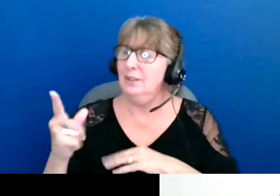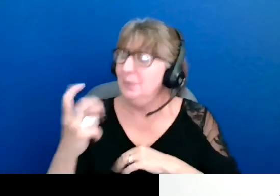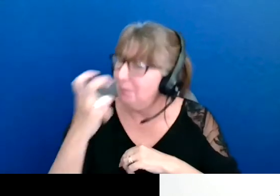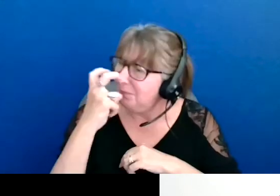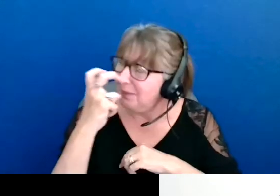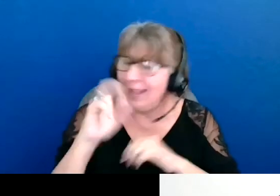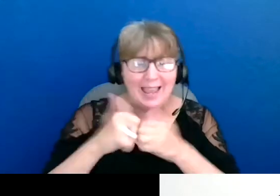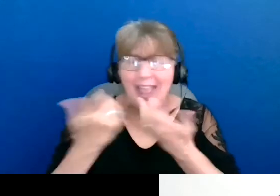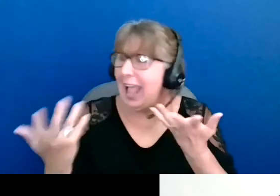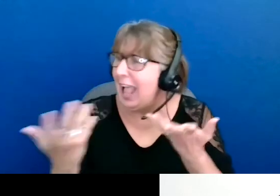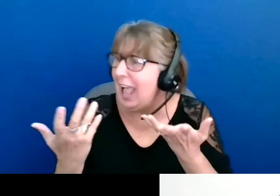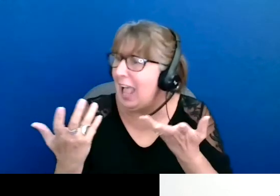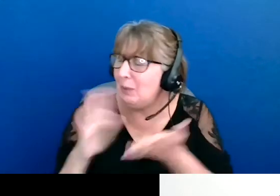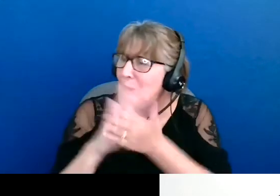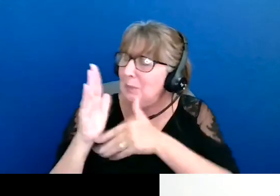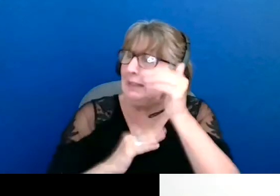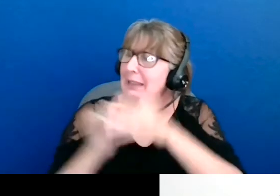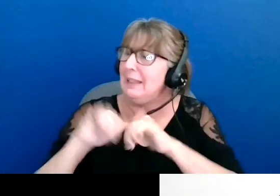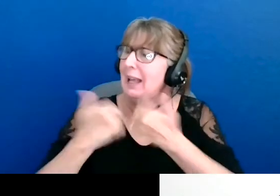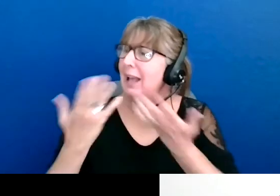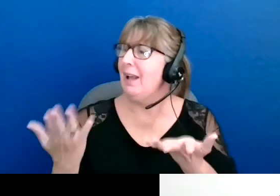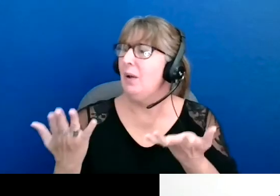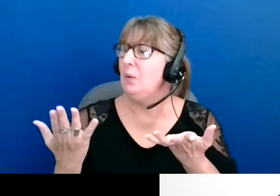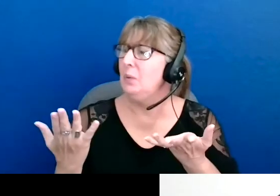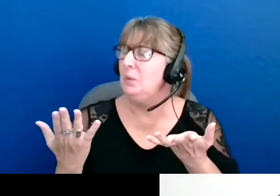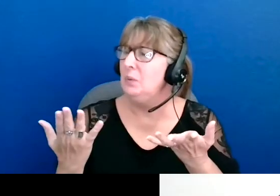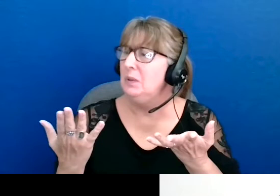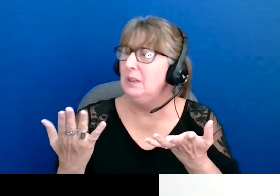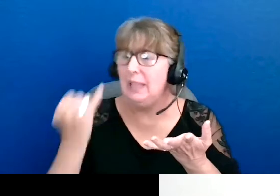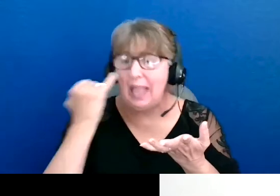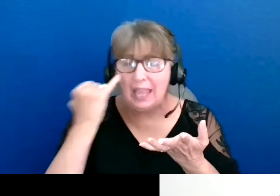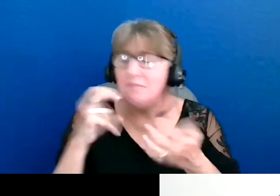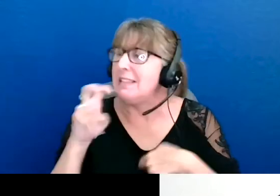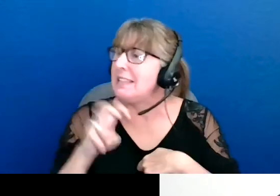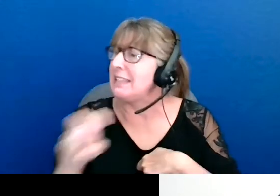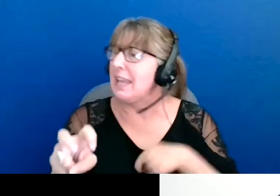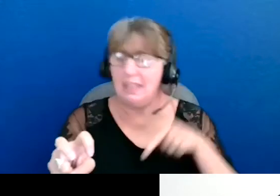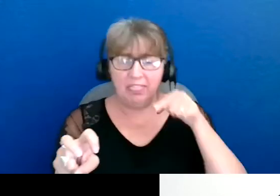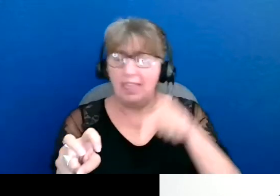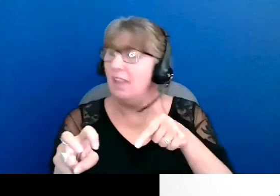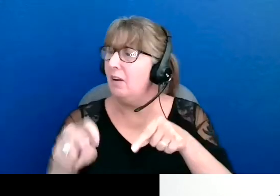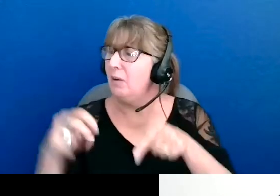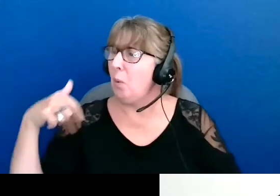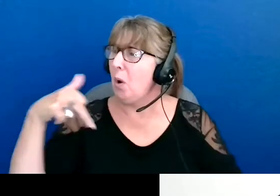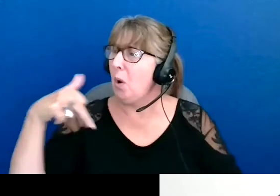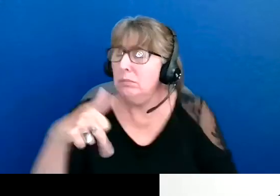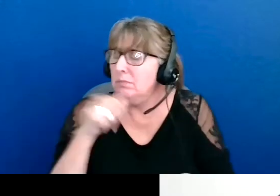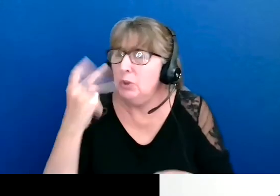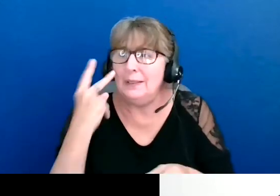How are you going to build a school? If there's a snake on the path, you're not going to see the snake. Then